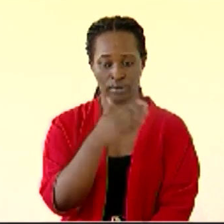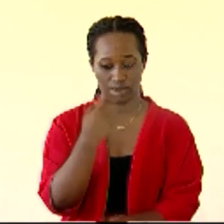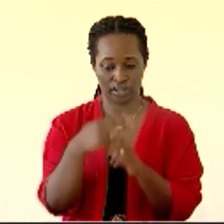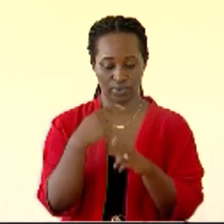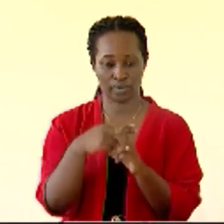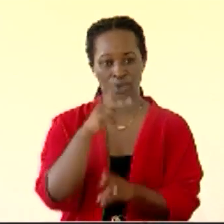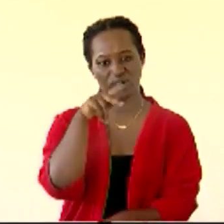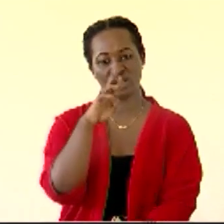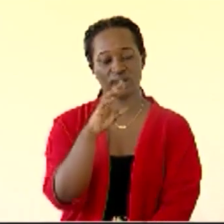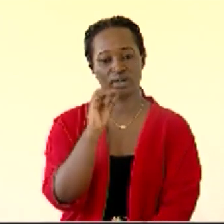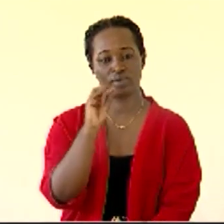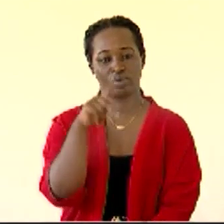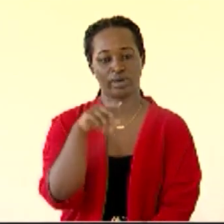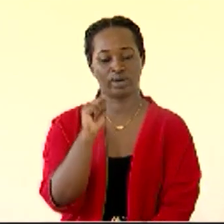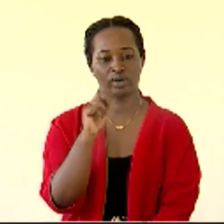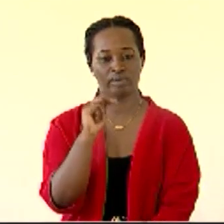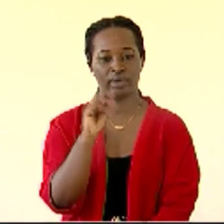You oxidize this